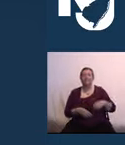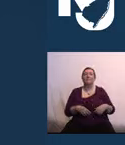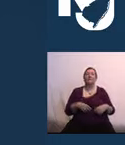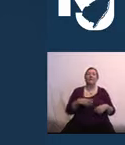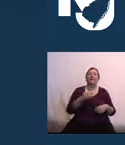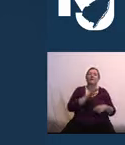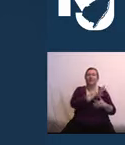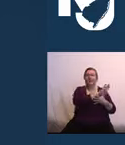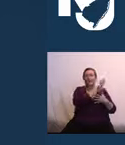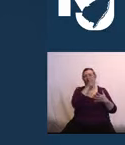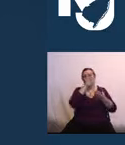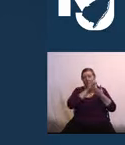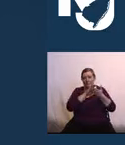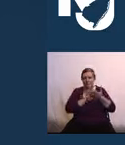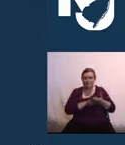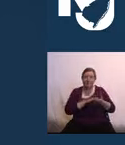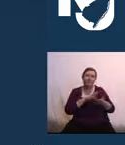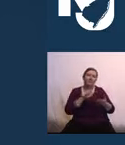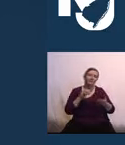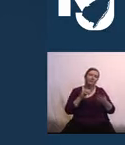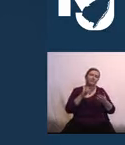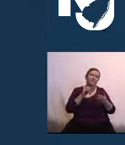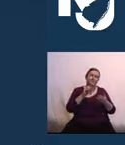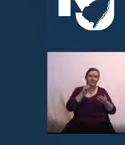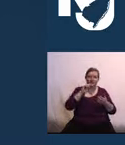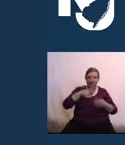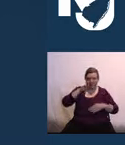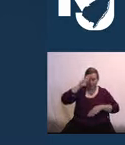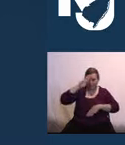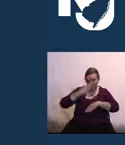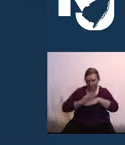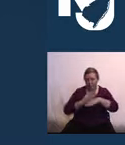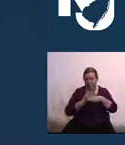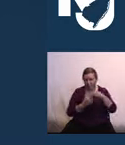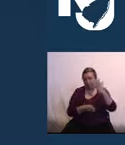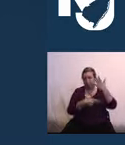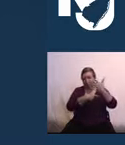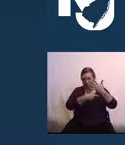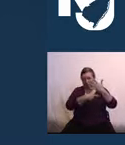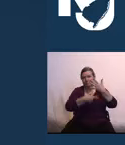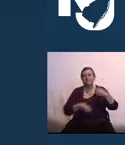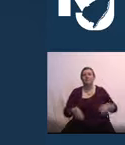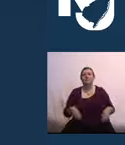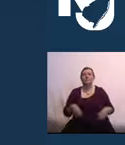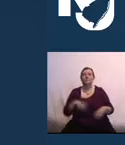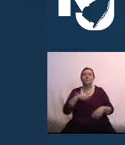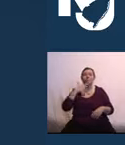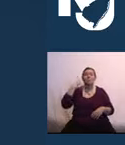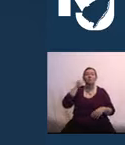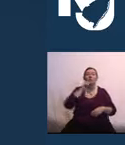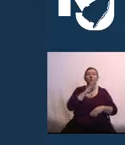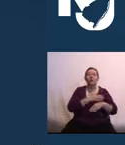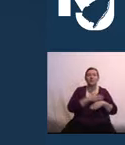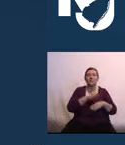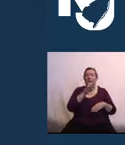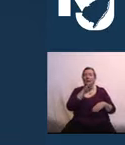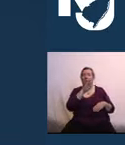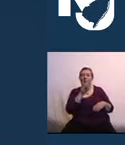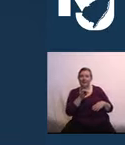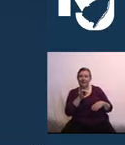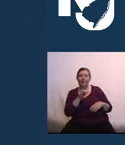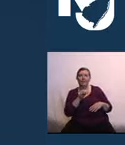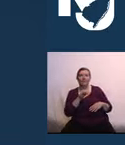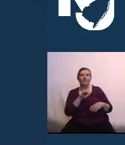spouses, and his stepson, Ethan. Emily is married to somebody who many in this room in which I'm speaking